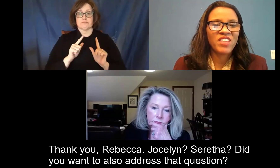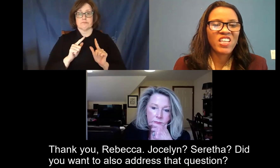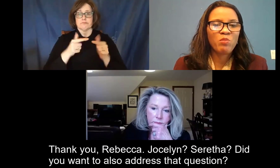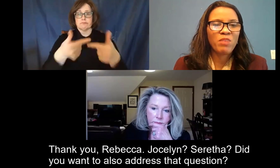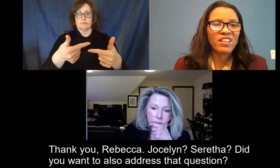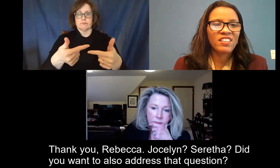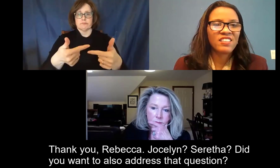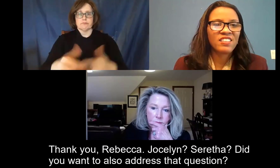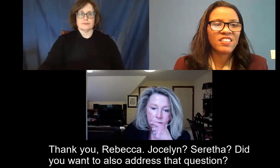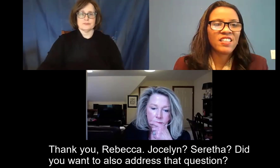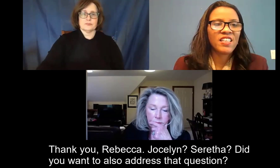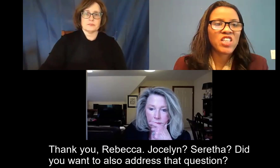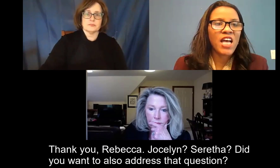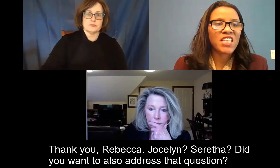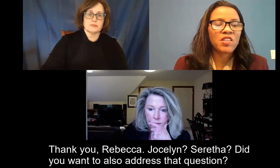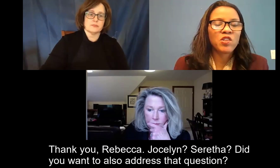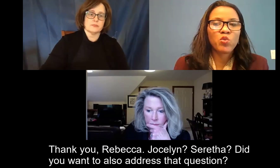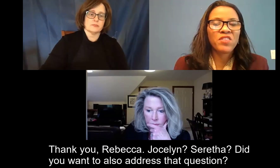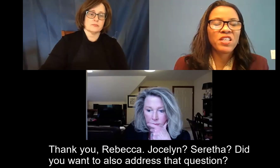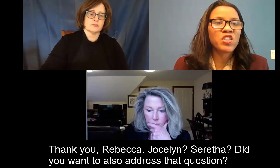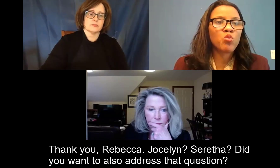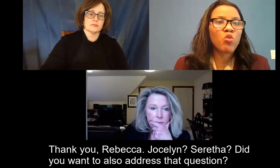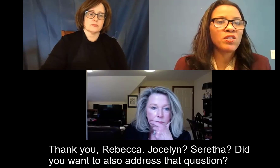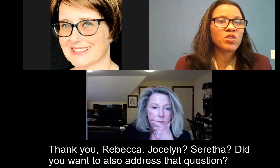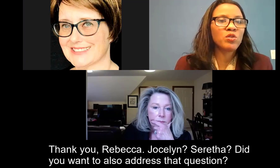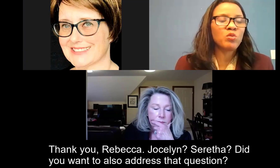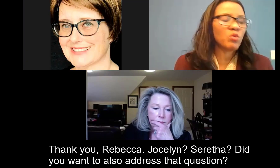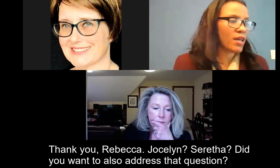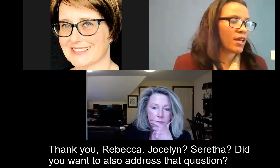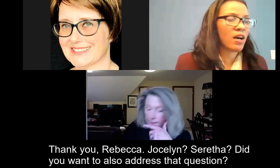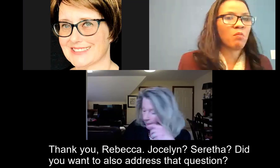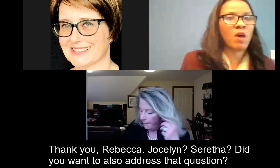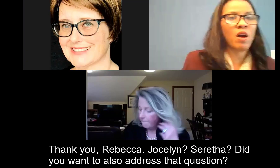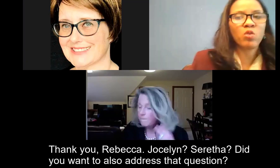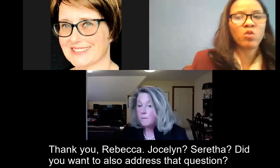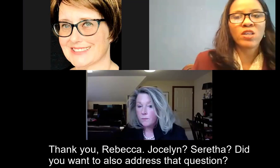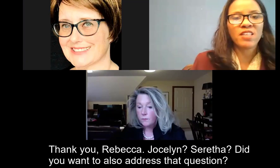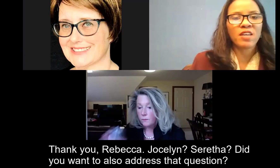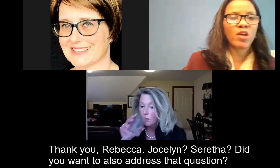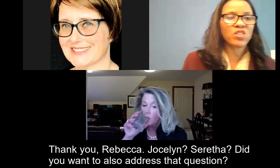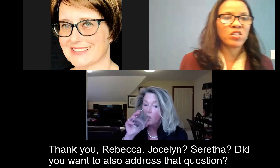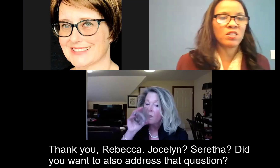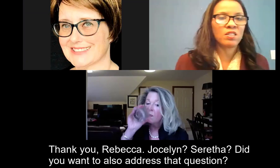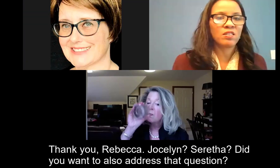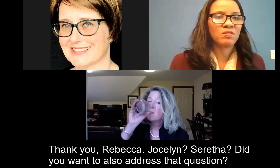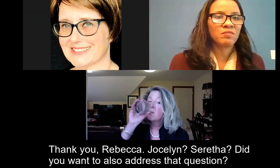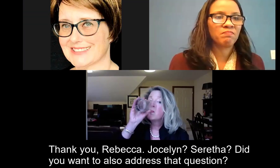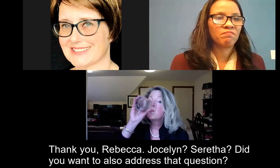Thank you, Rebecca. Jocelyn or Seretha, did you want to also address that question?